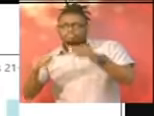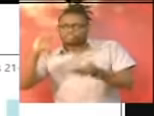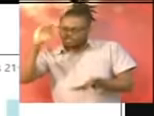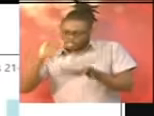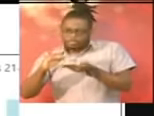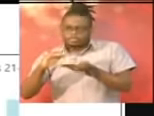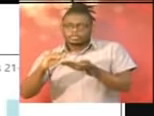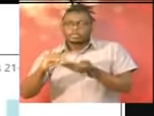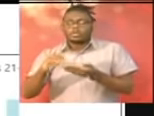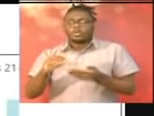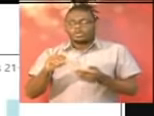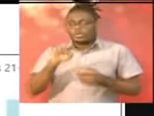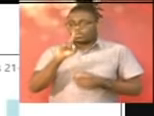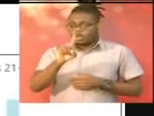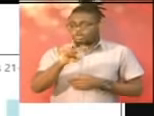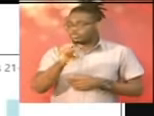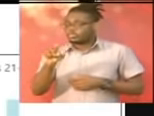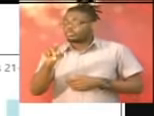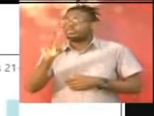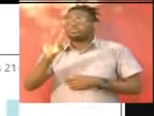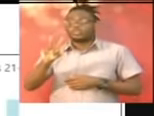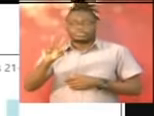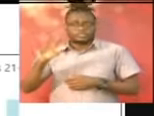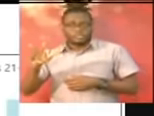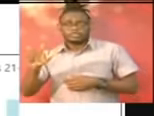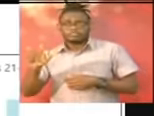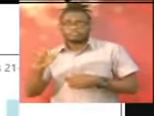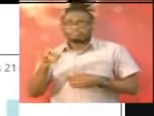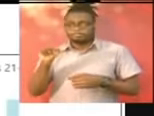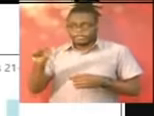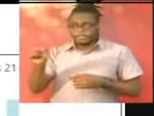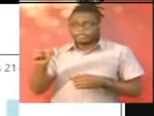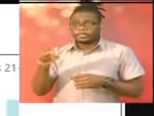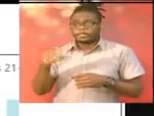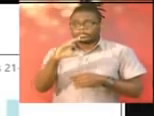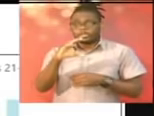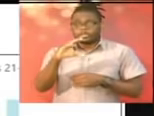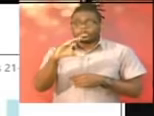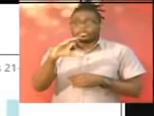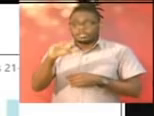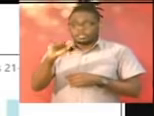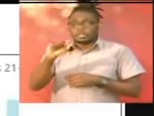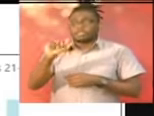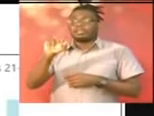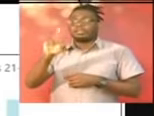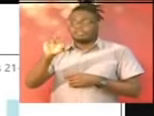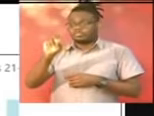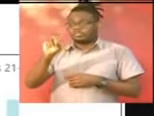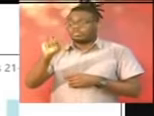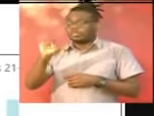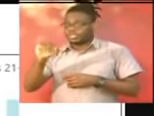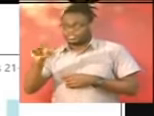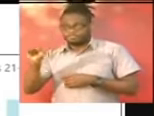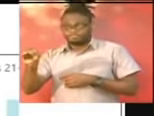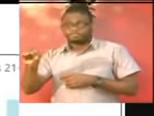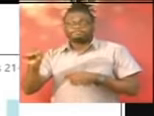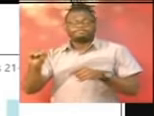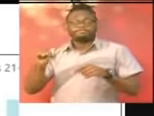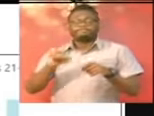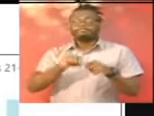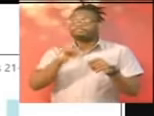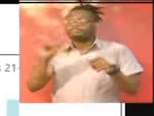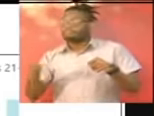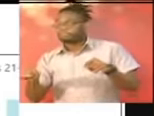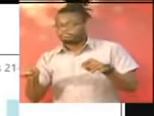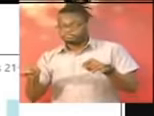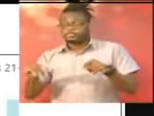Caroni, Mayaro, and St. Patrick. We see that downward trend with that significant drop from epidemiological week 21 compared to